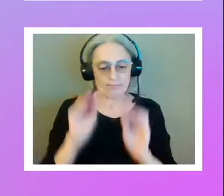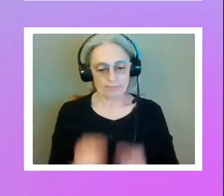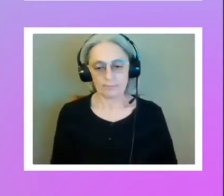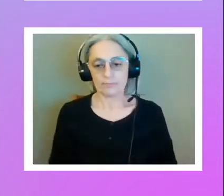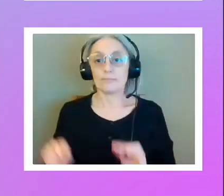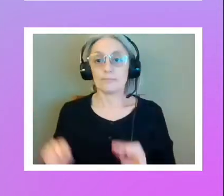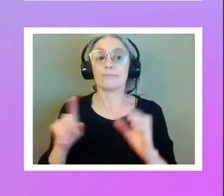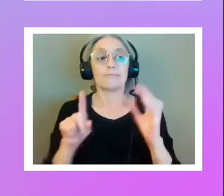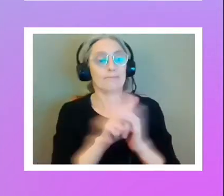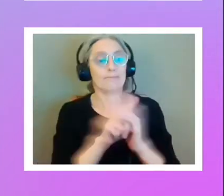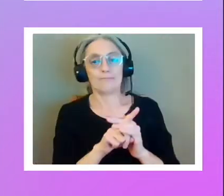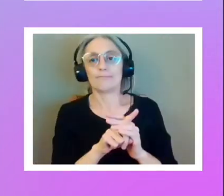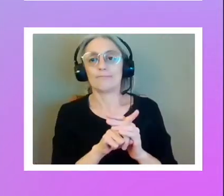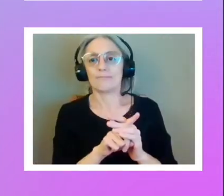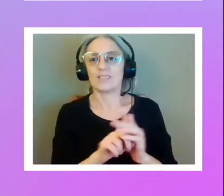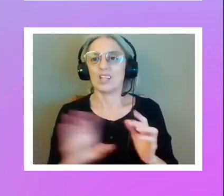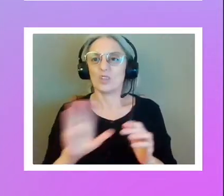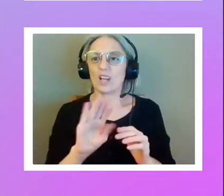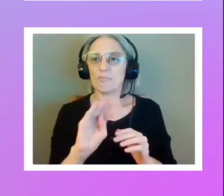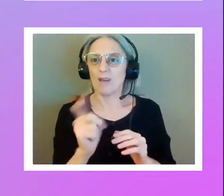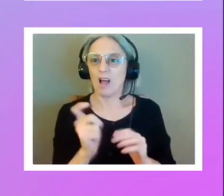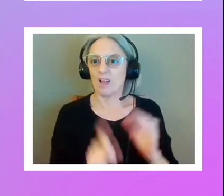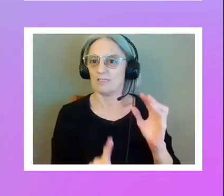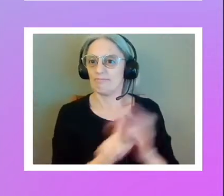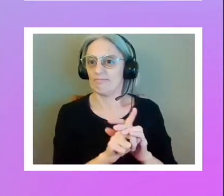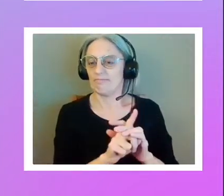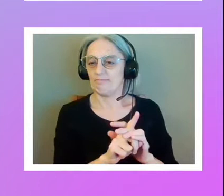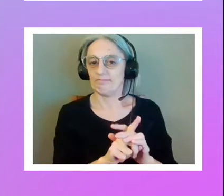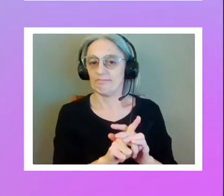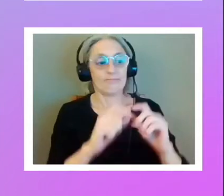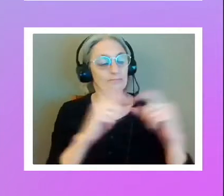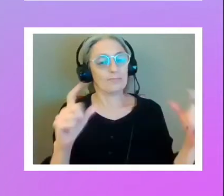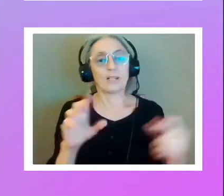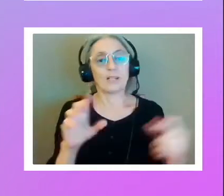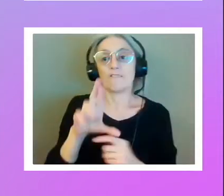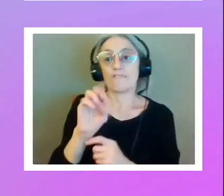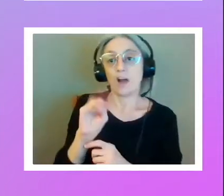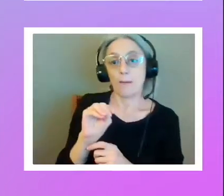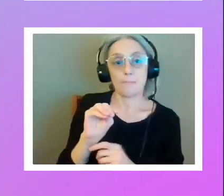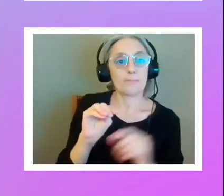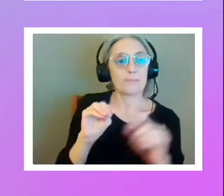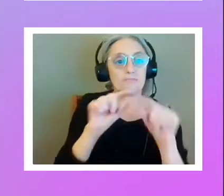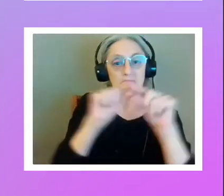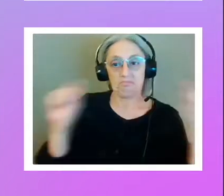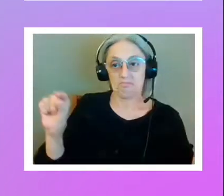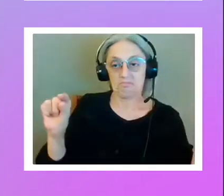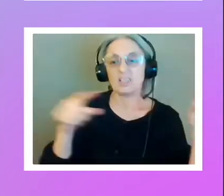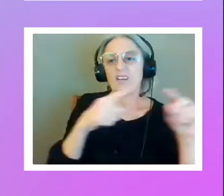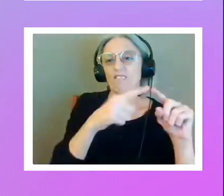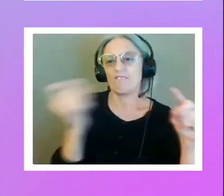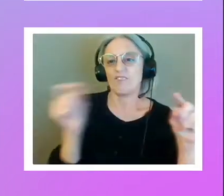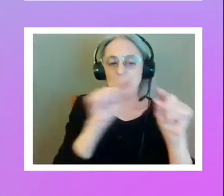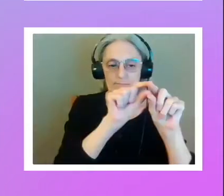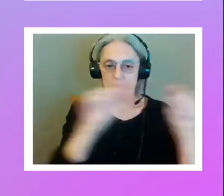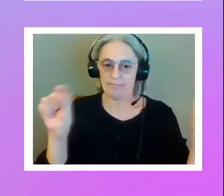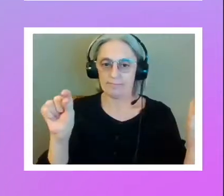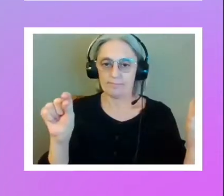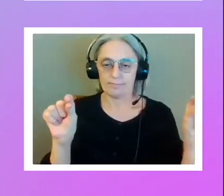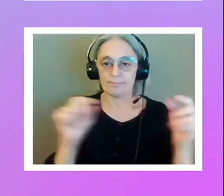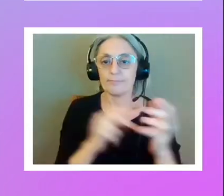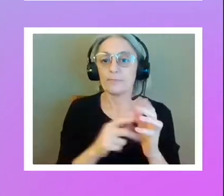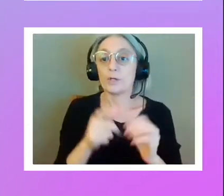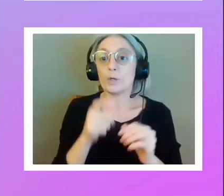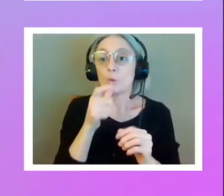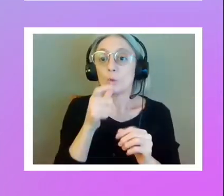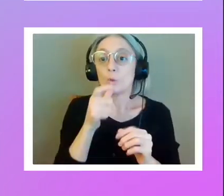your inbox. It contains a from name, which is here at the top. From name is basically who the email